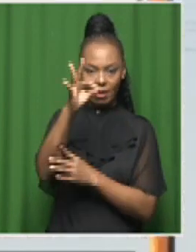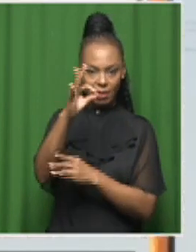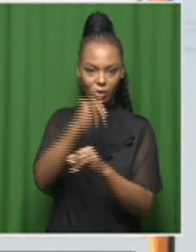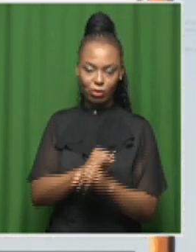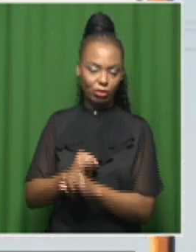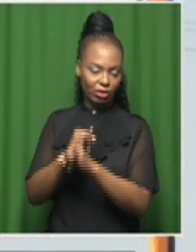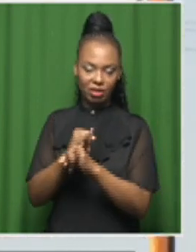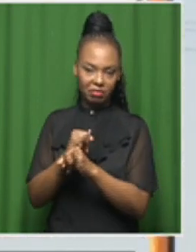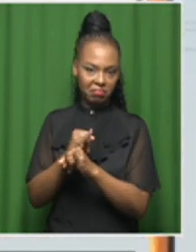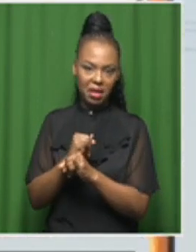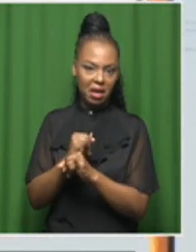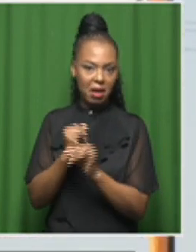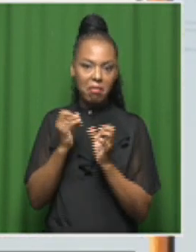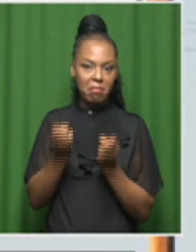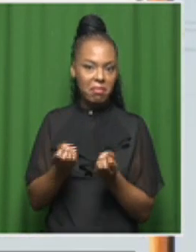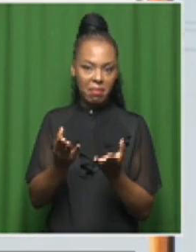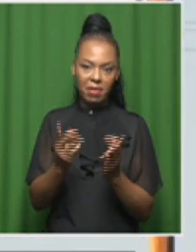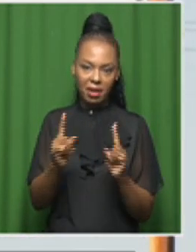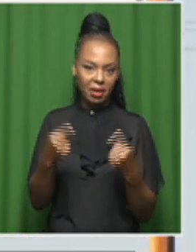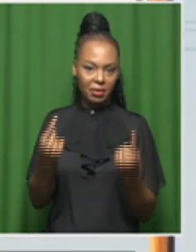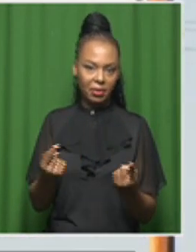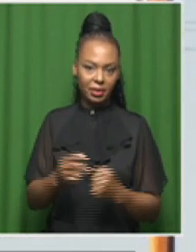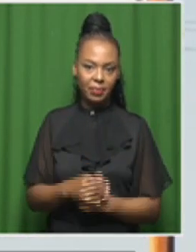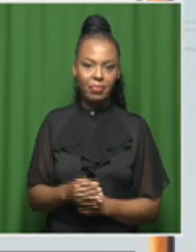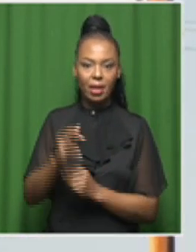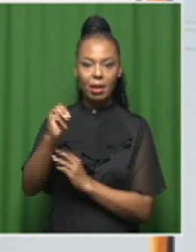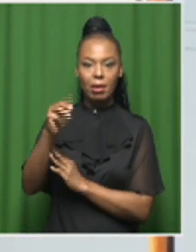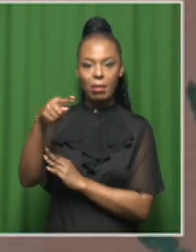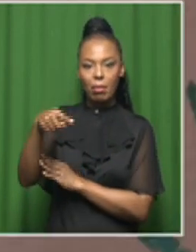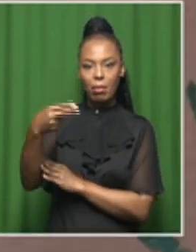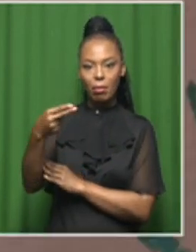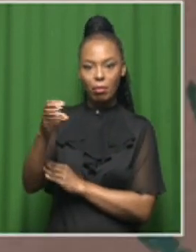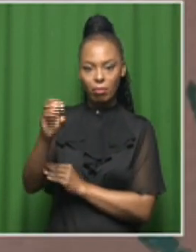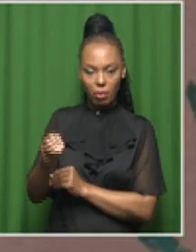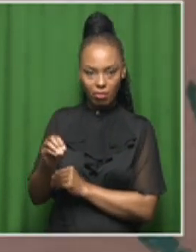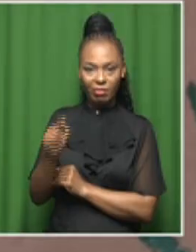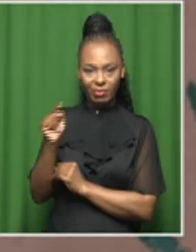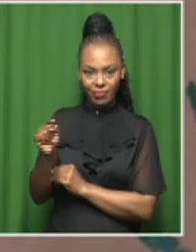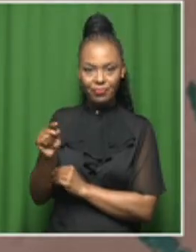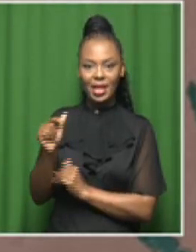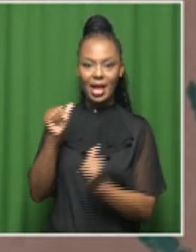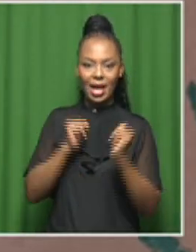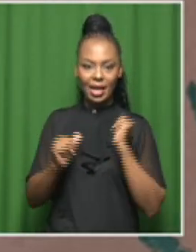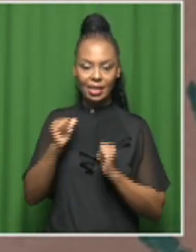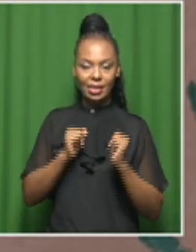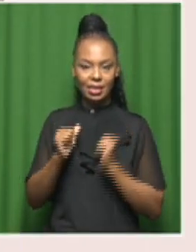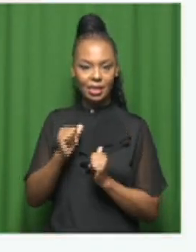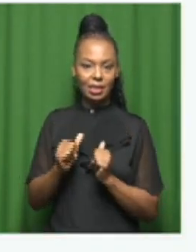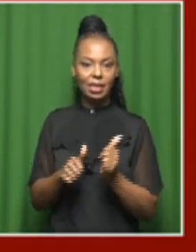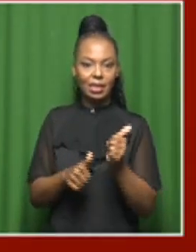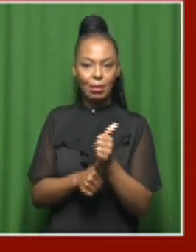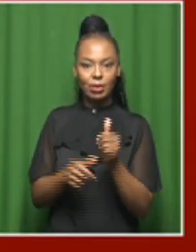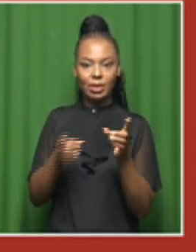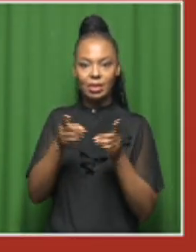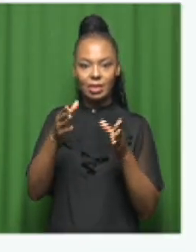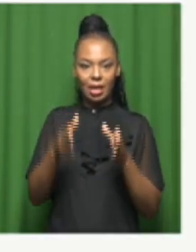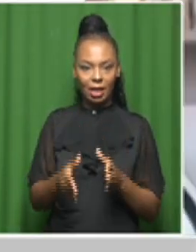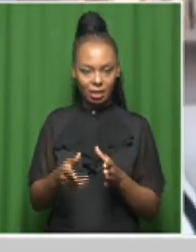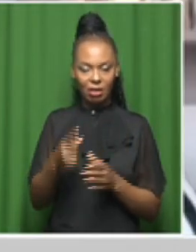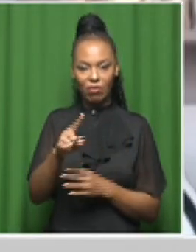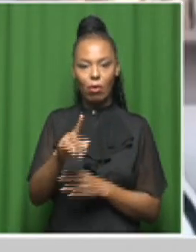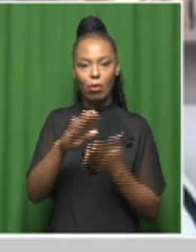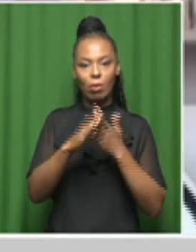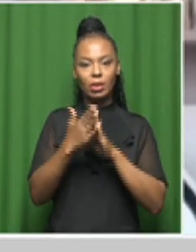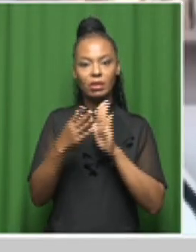get more on this. We are joined by Mpho Mngxitama, who is the acting Deputy Director General for Community Development at